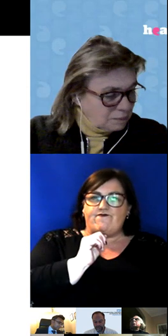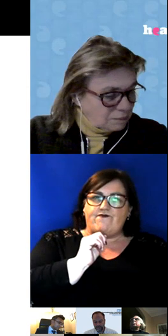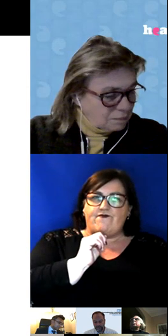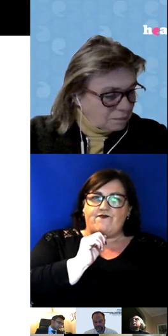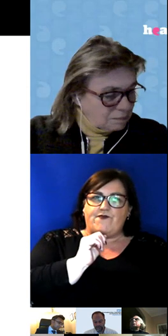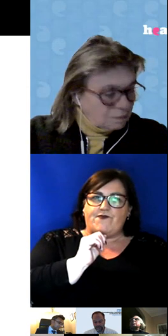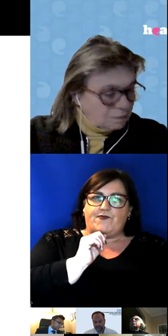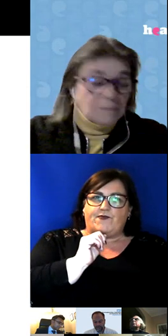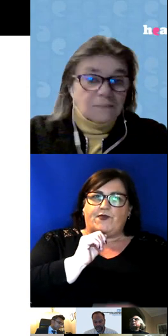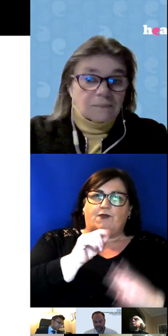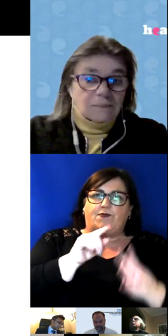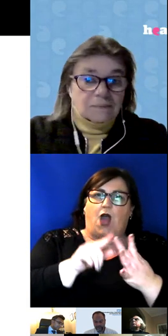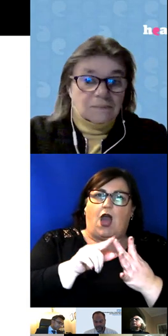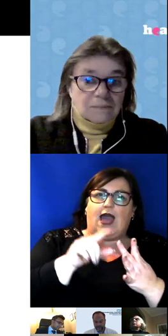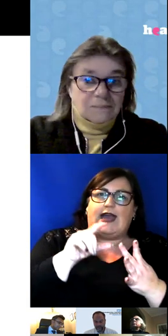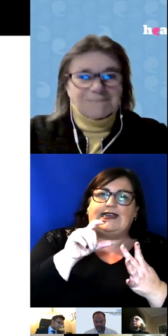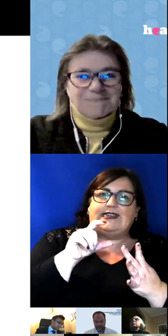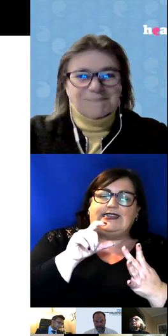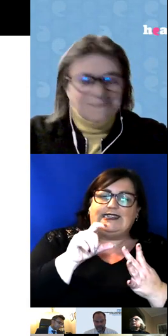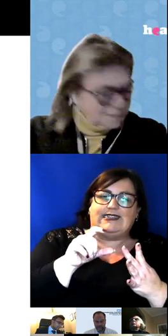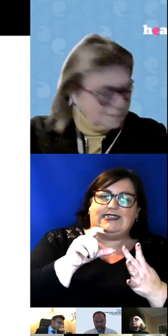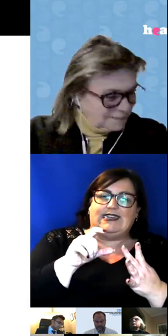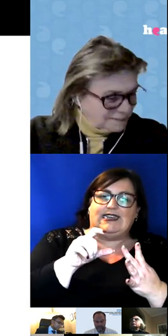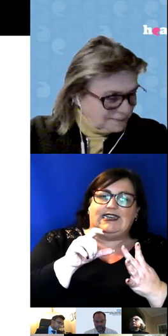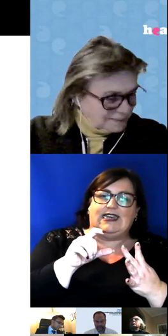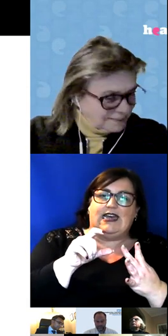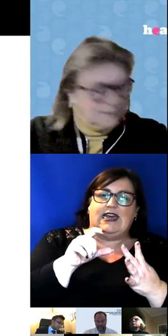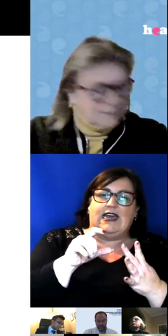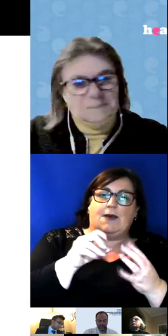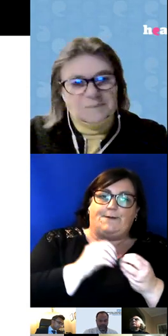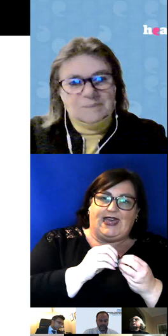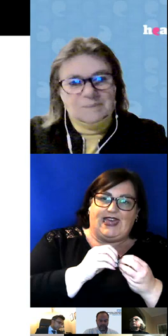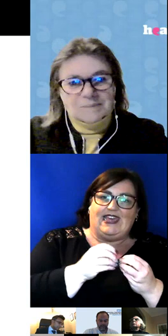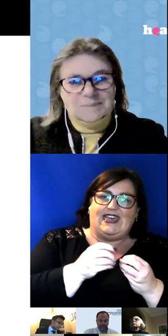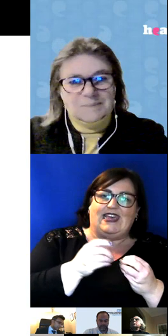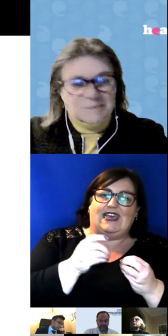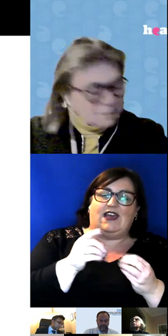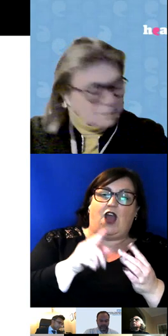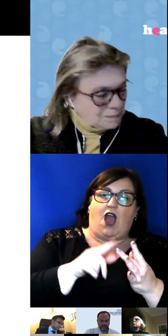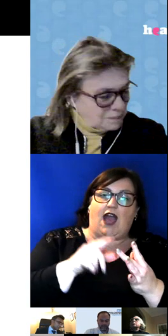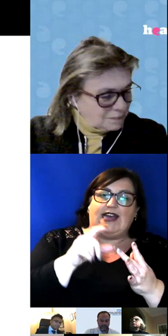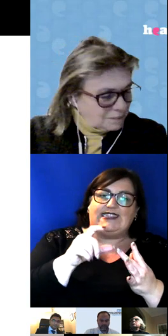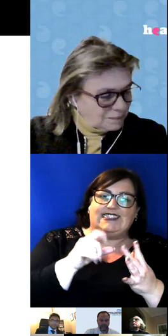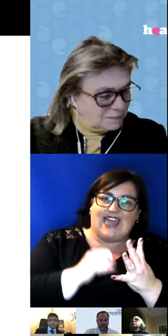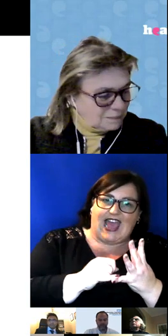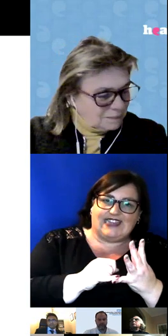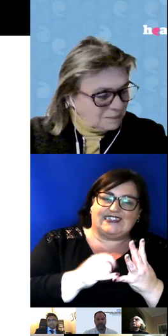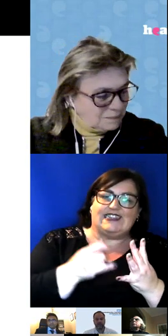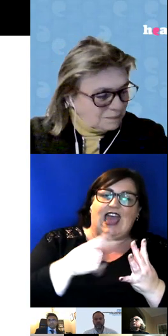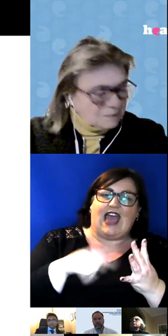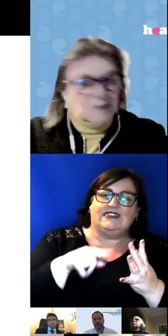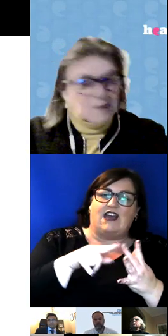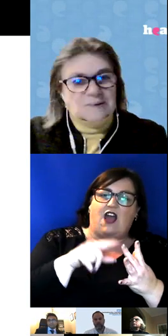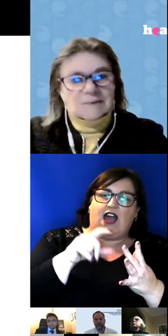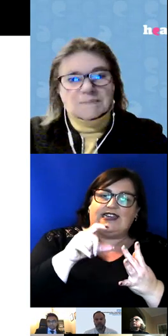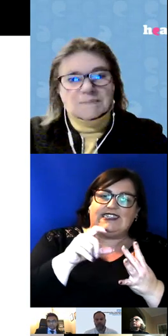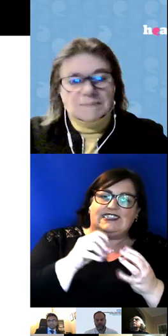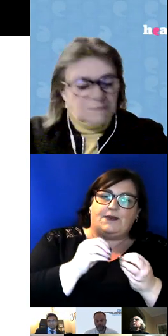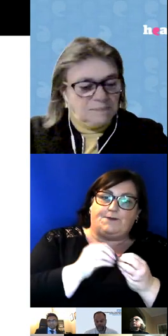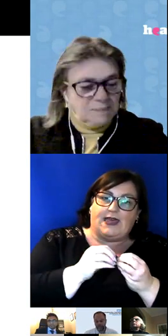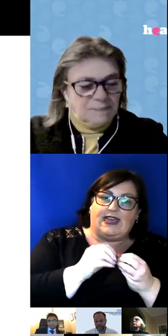the ICB and indeed the ICP extend across the whole of the region, and this strategy is about what we're going to do from a